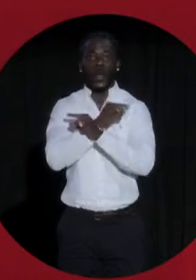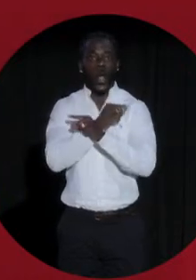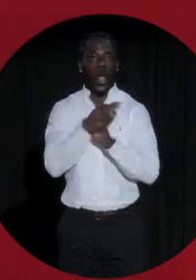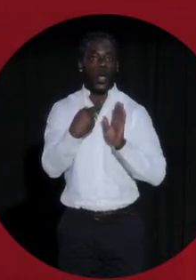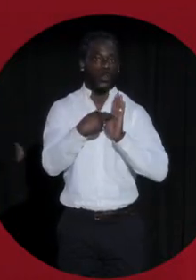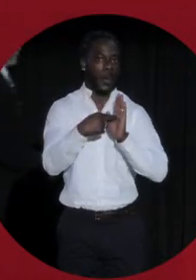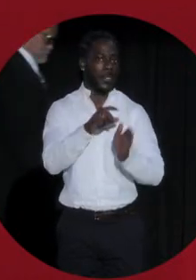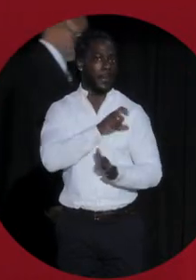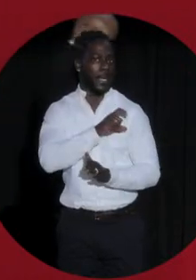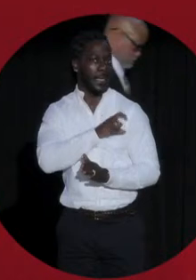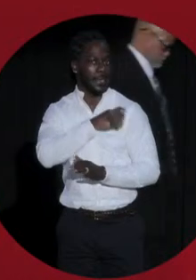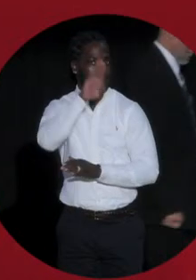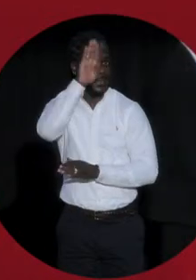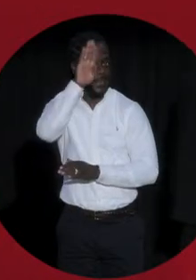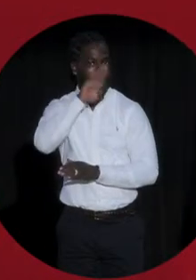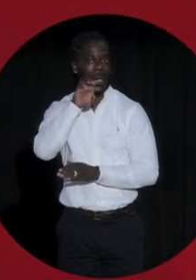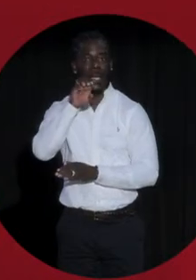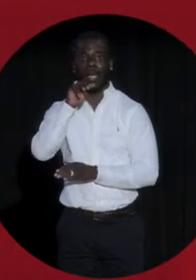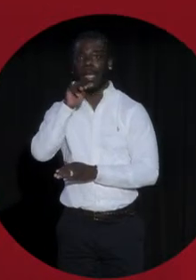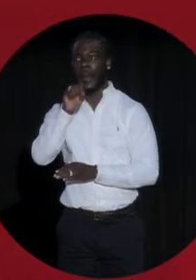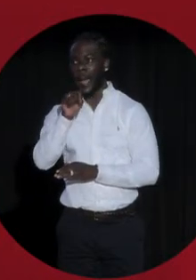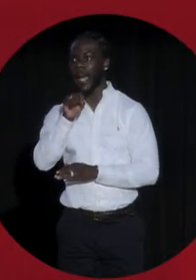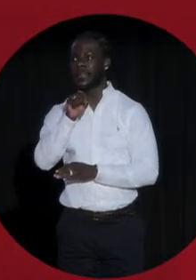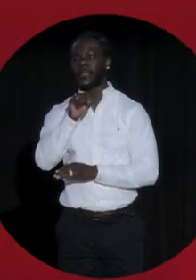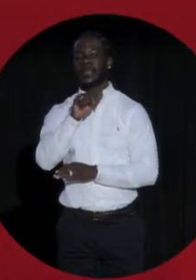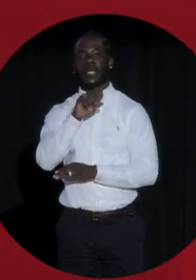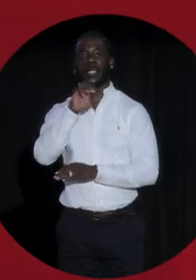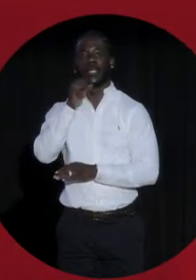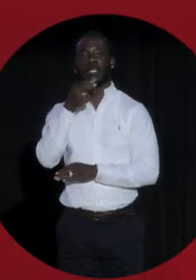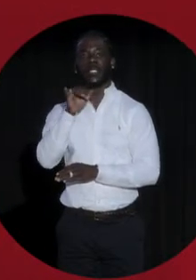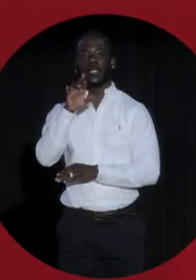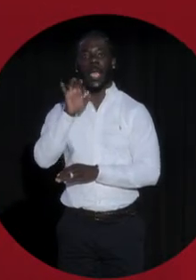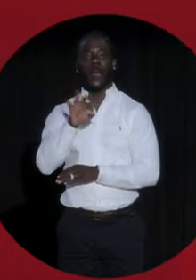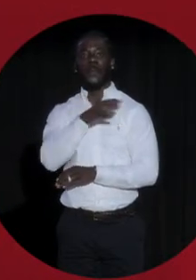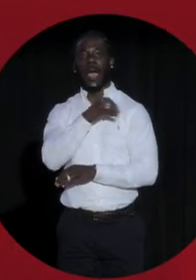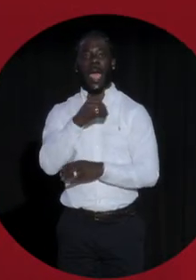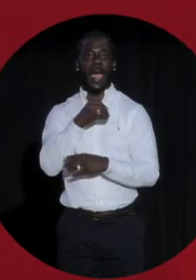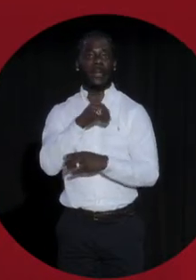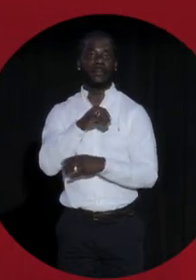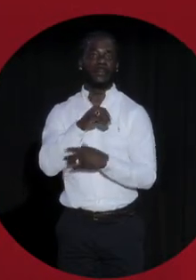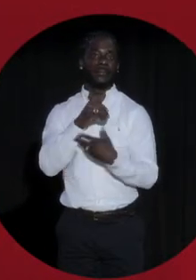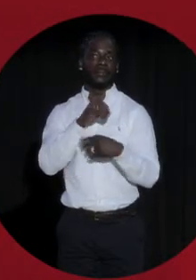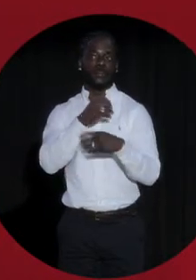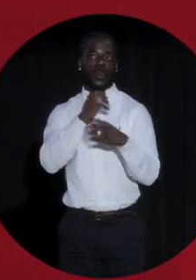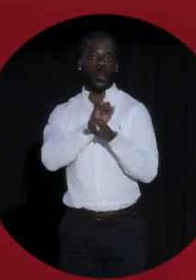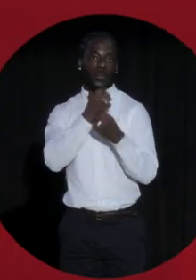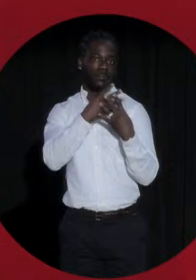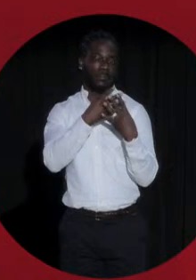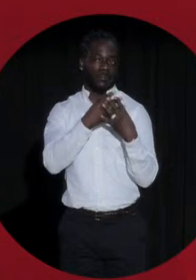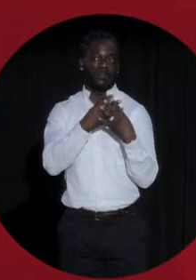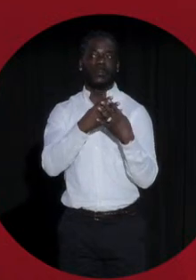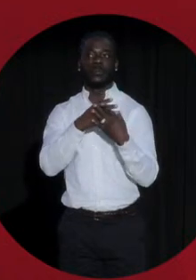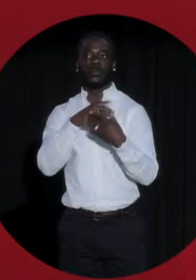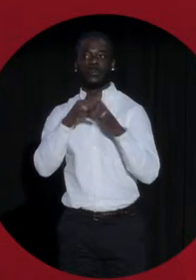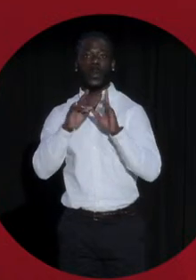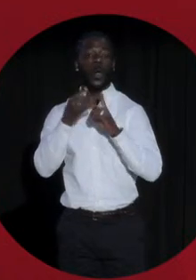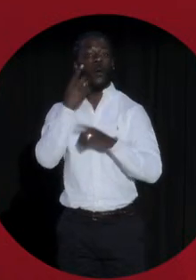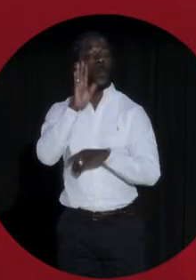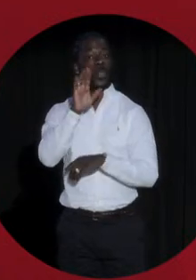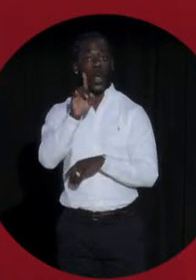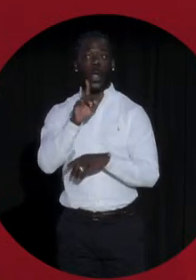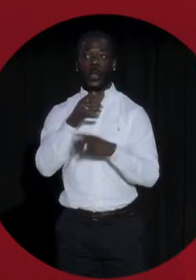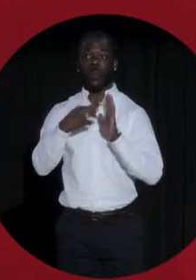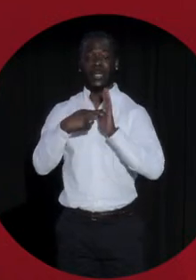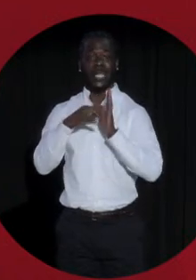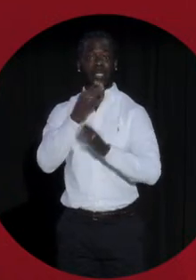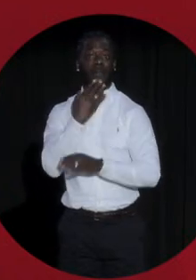police, fire, EMS, sheriff, and corrections departments for their joint presentation of colors. We